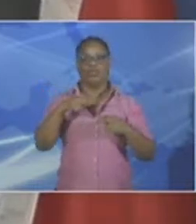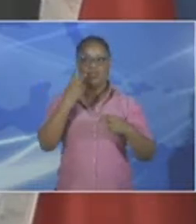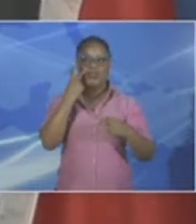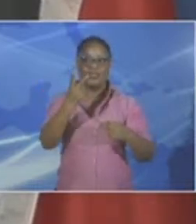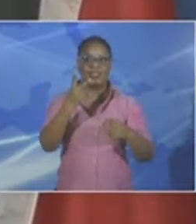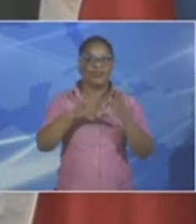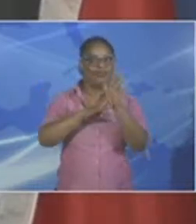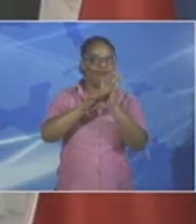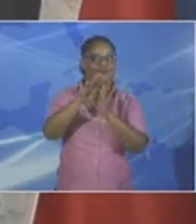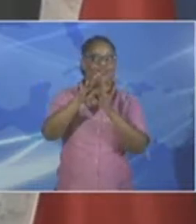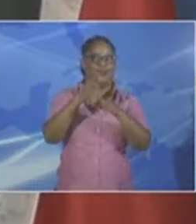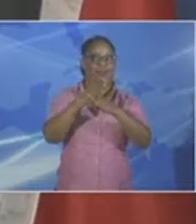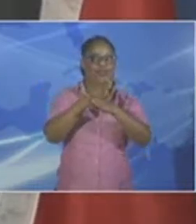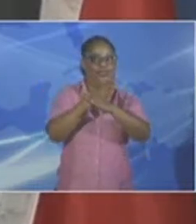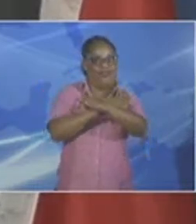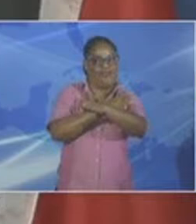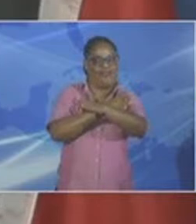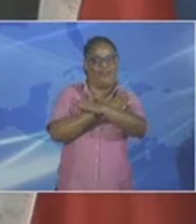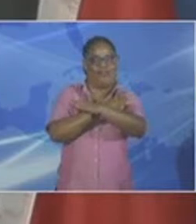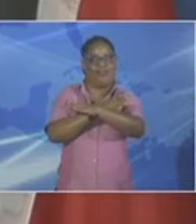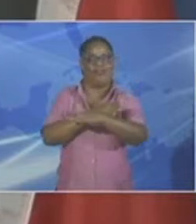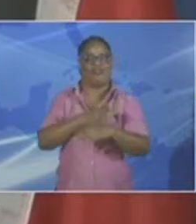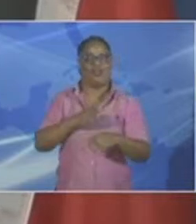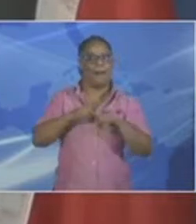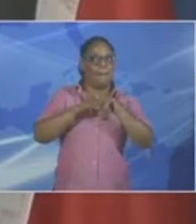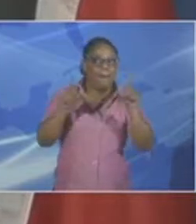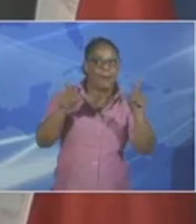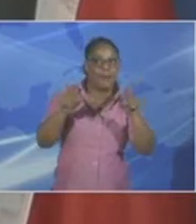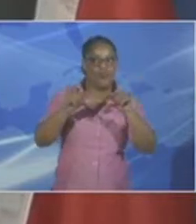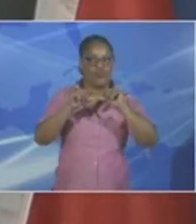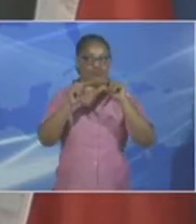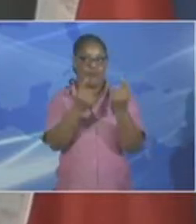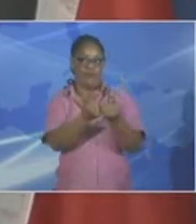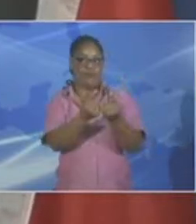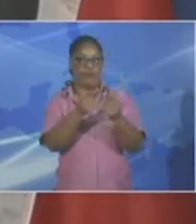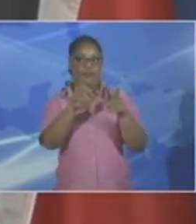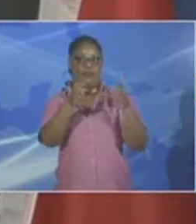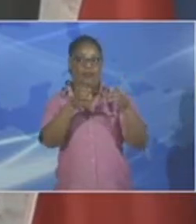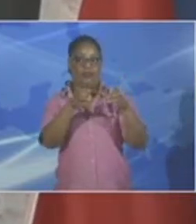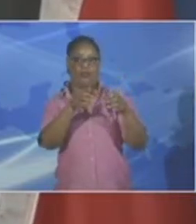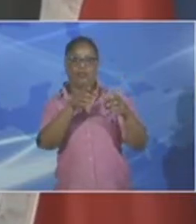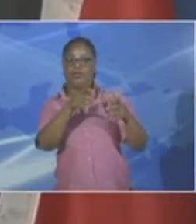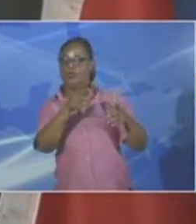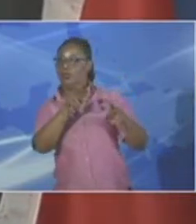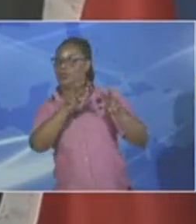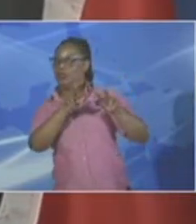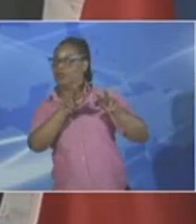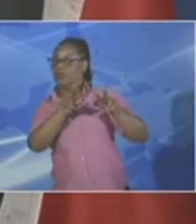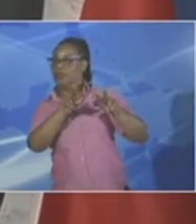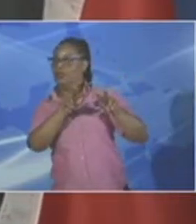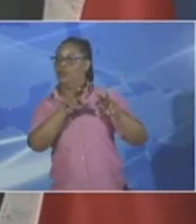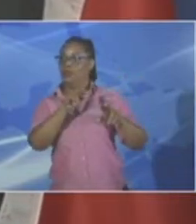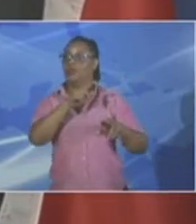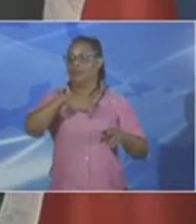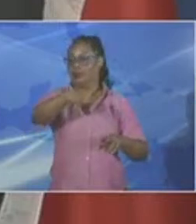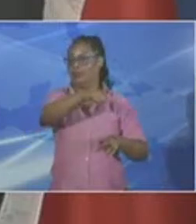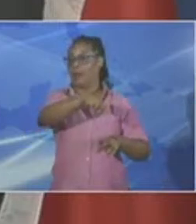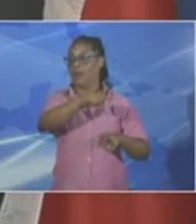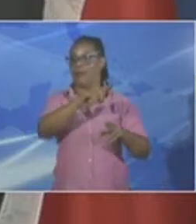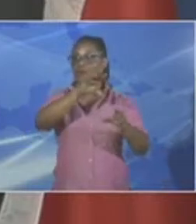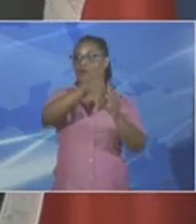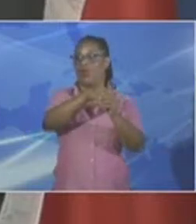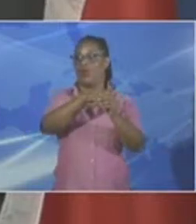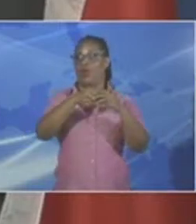must stand out. And I come back to those people in the health sector who had